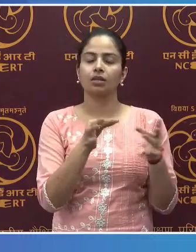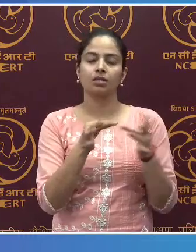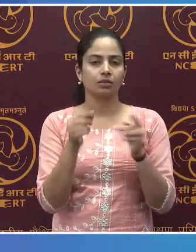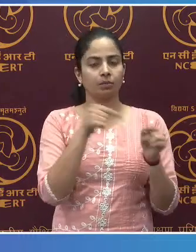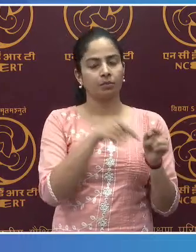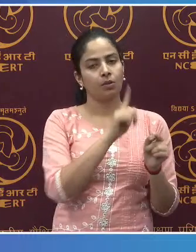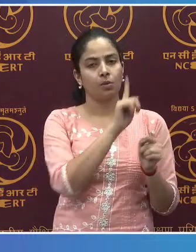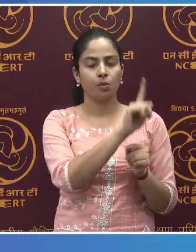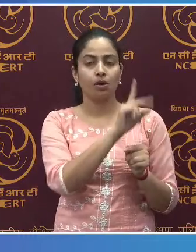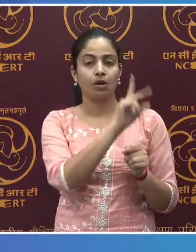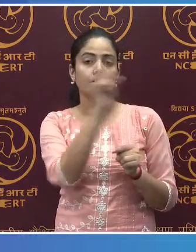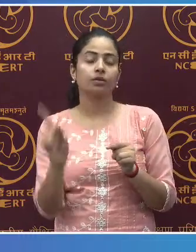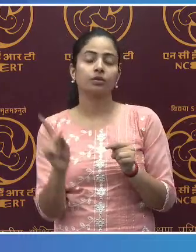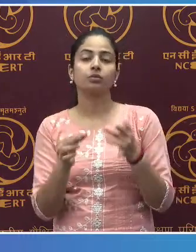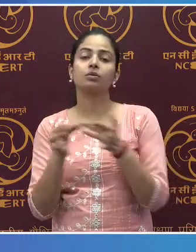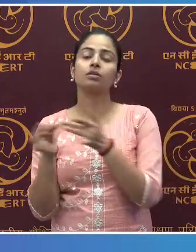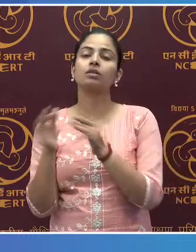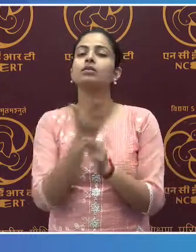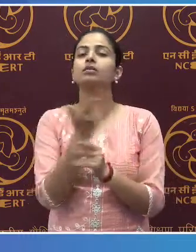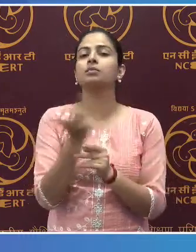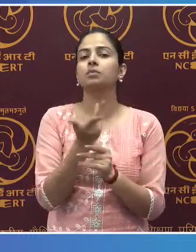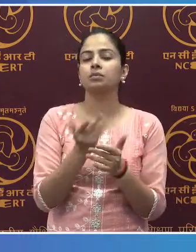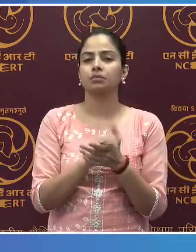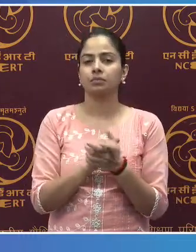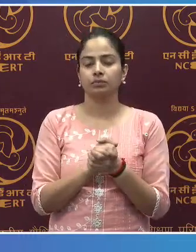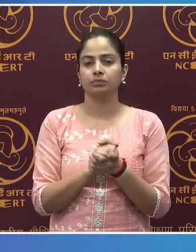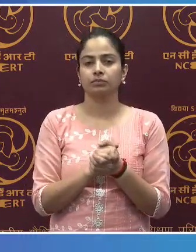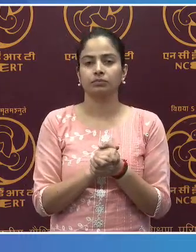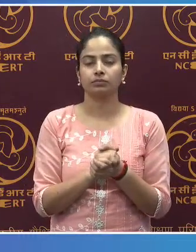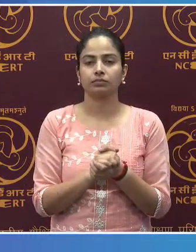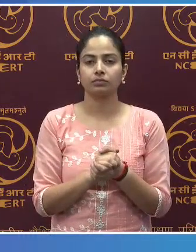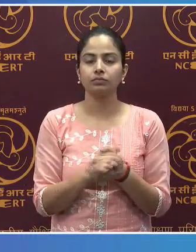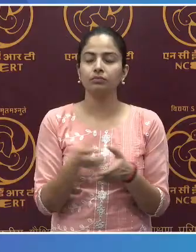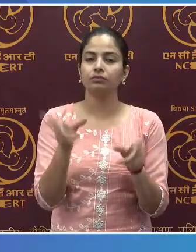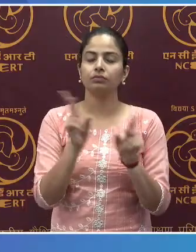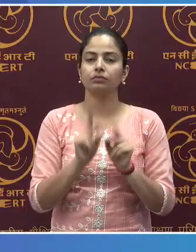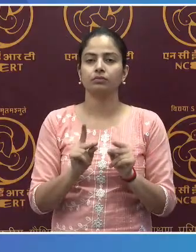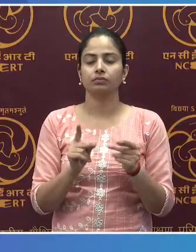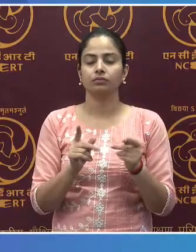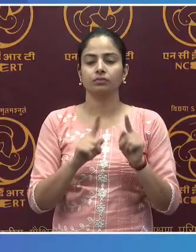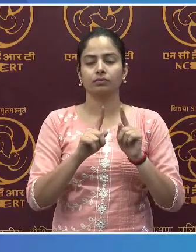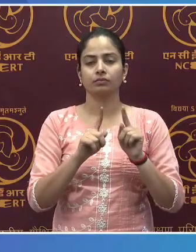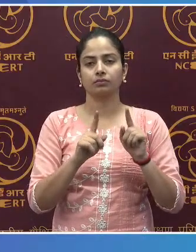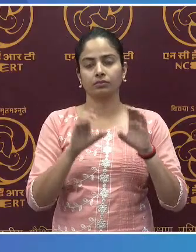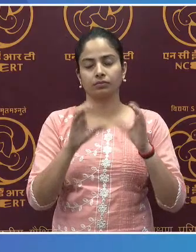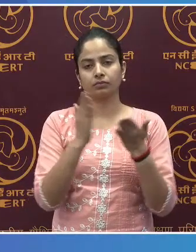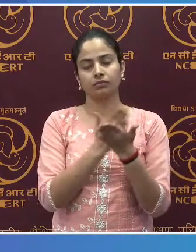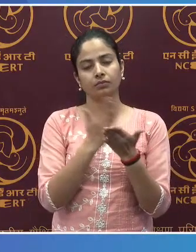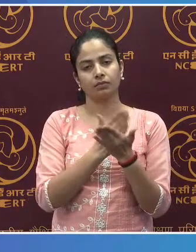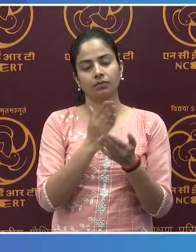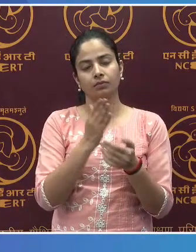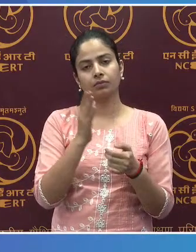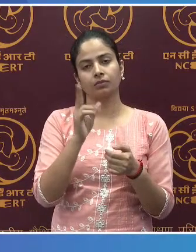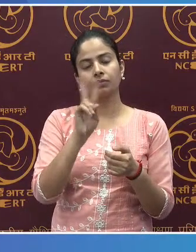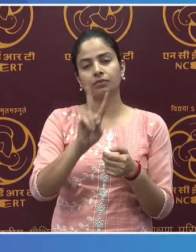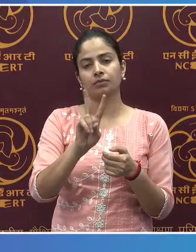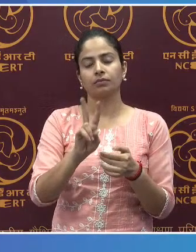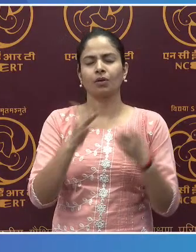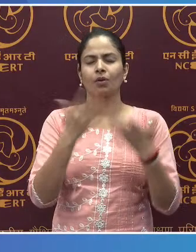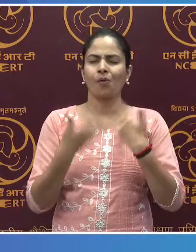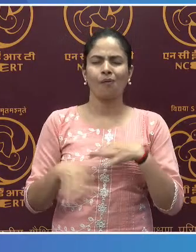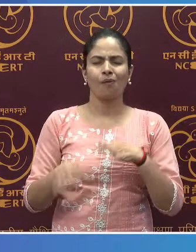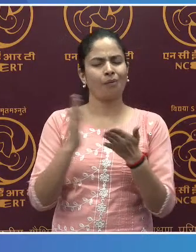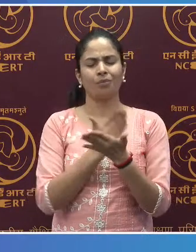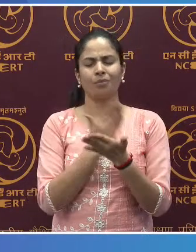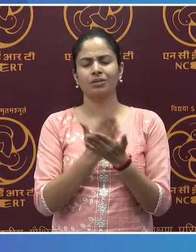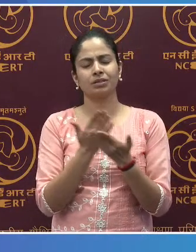feature. If we see other unique feature, then we can see that. So, let us again go to the chapter number 2. You go any chapter, you will come to know